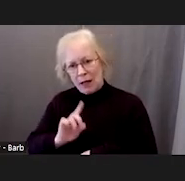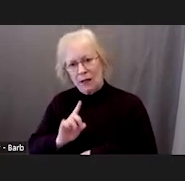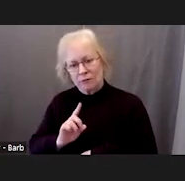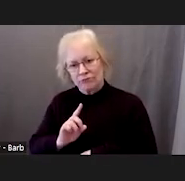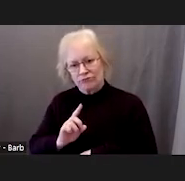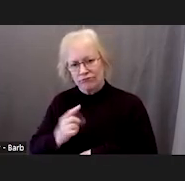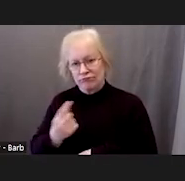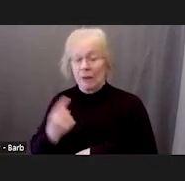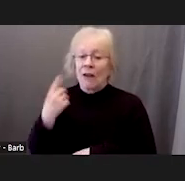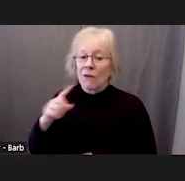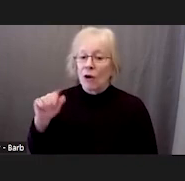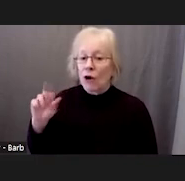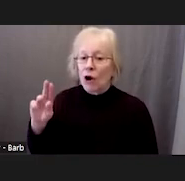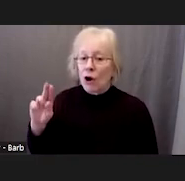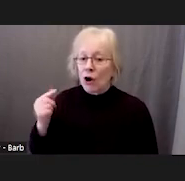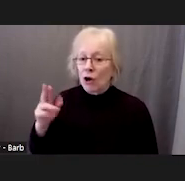for Augustana,